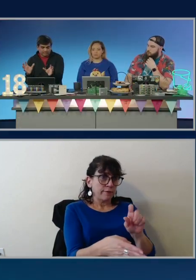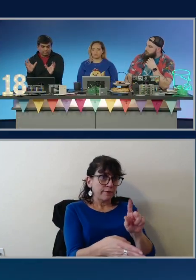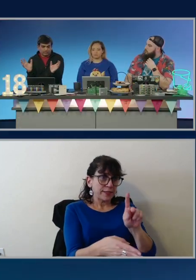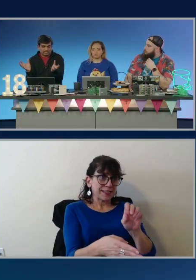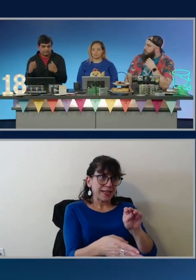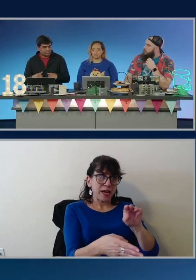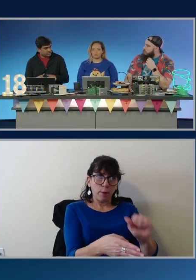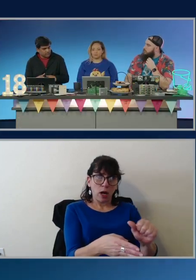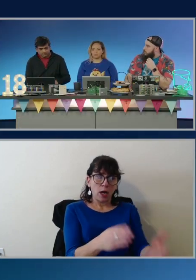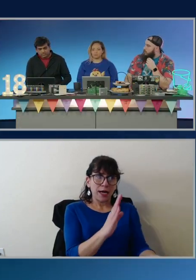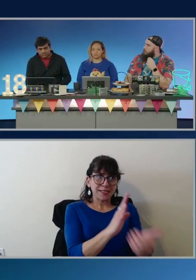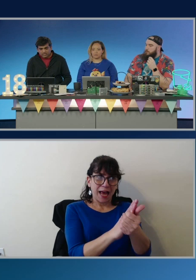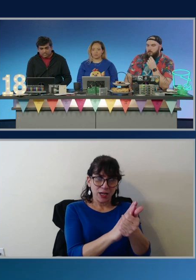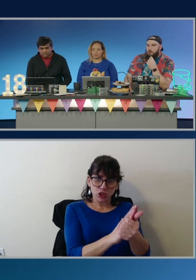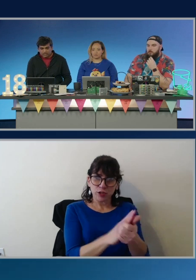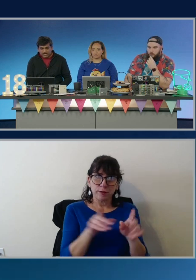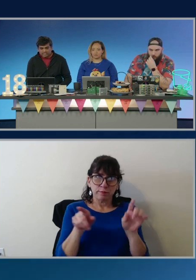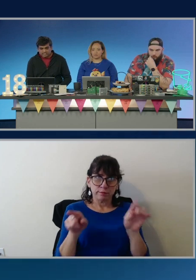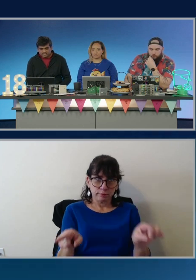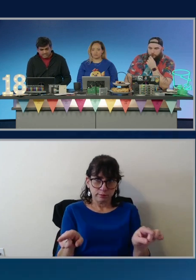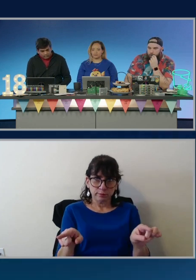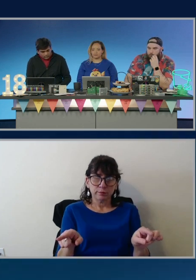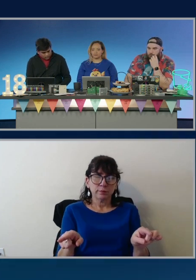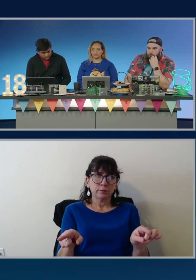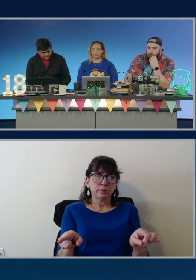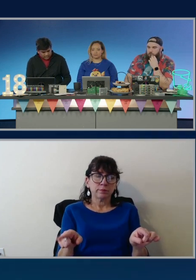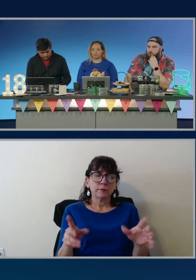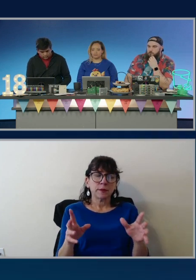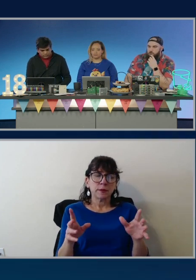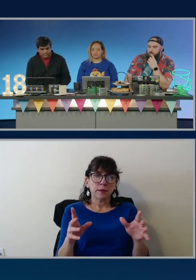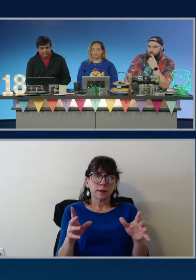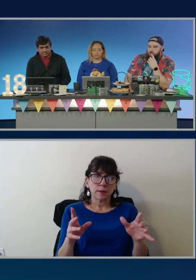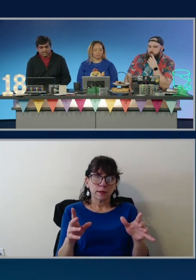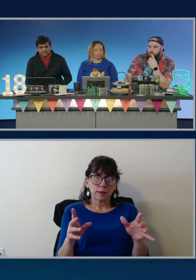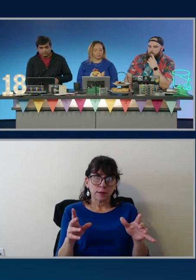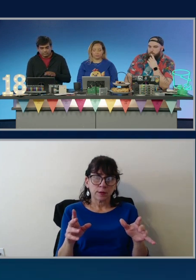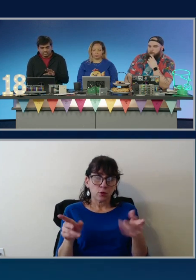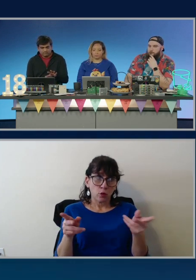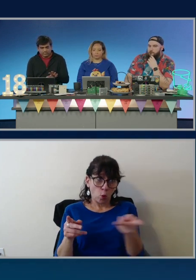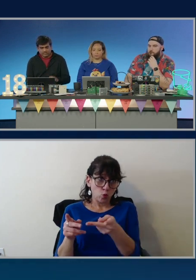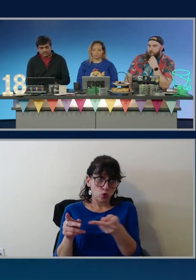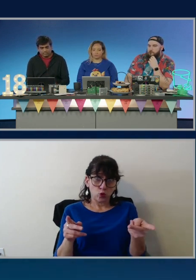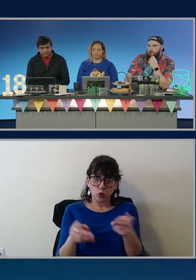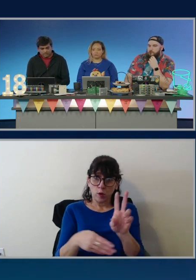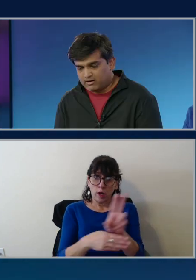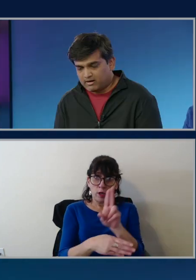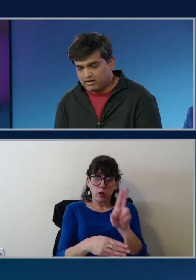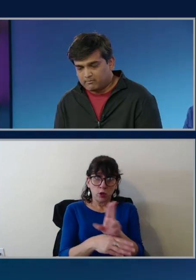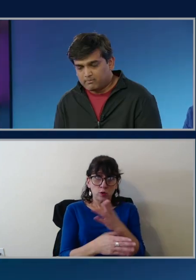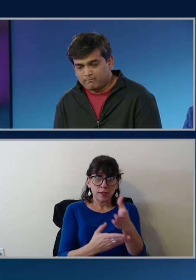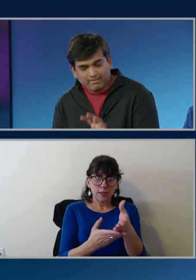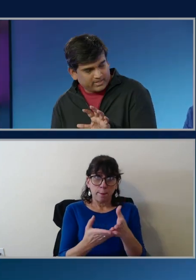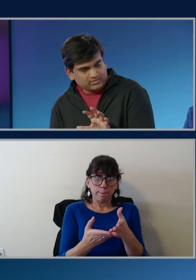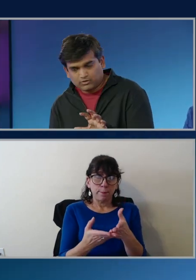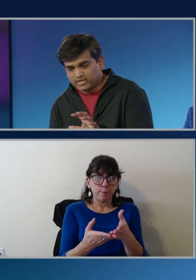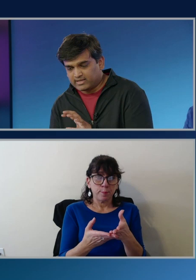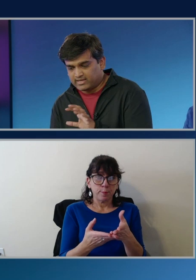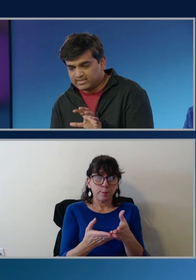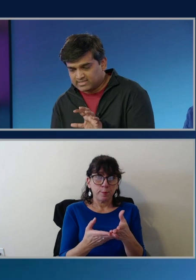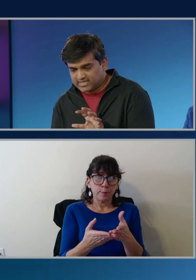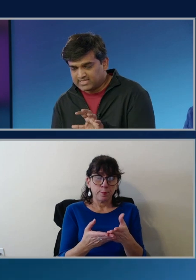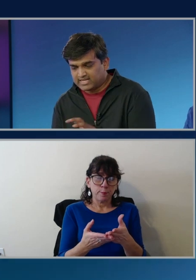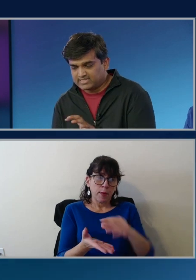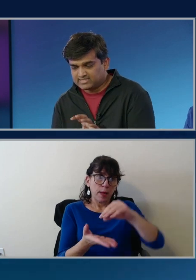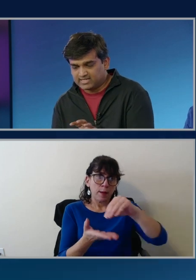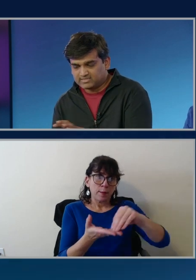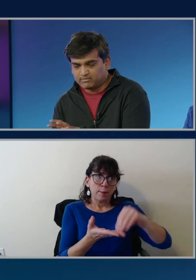these are the raw data which I got. Okay. So I just took those two data. I used some mapping. So in